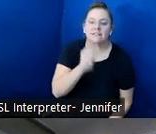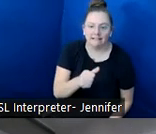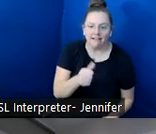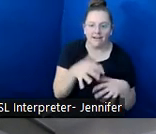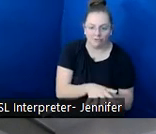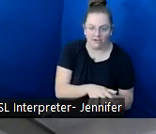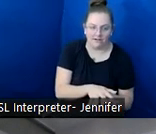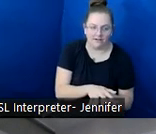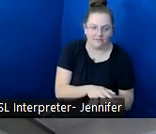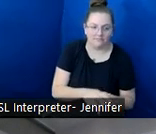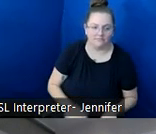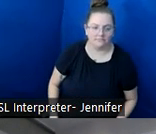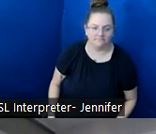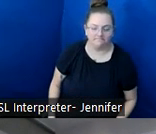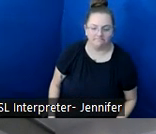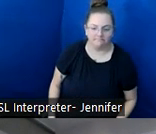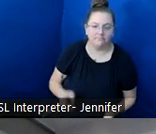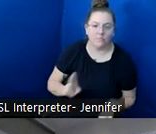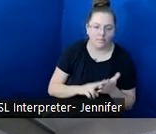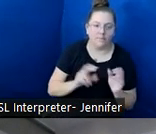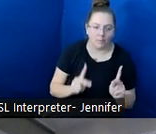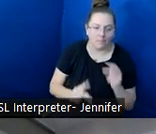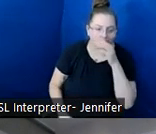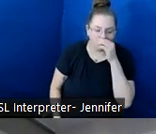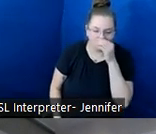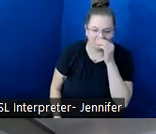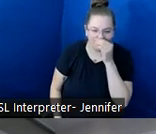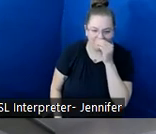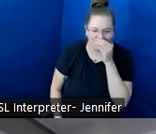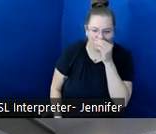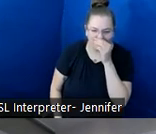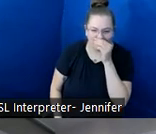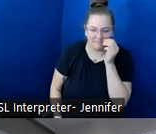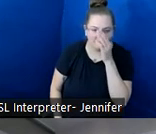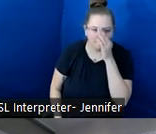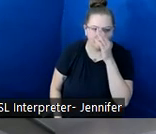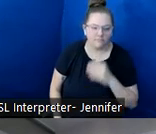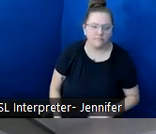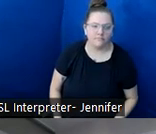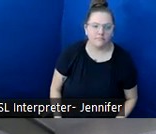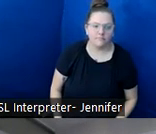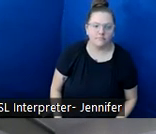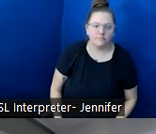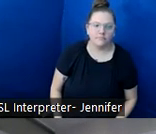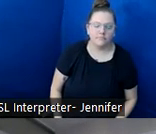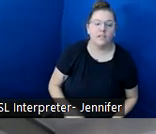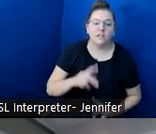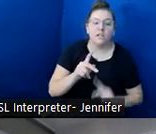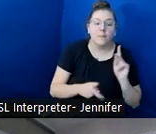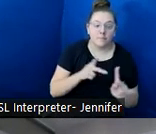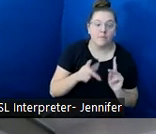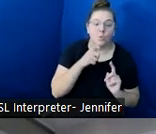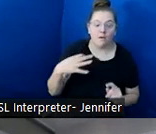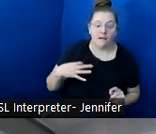non-integrated enrollment, okay? So People who are newly eligible for medical